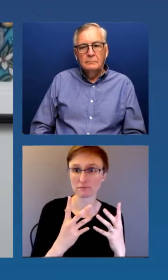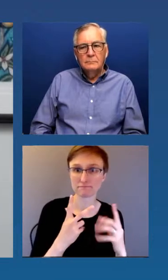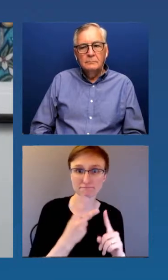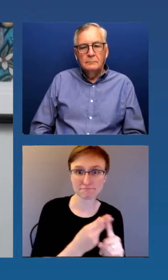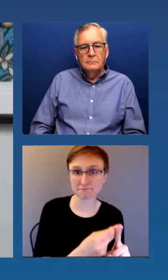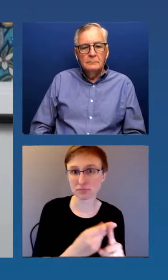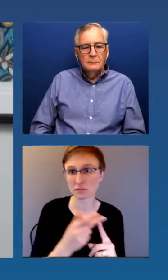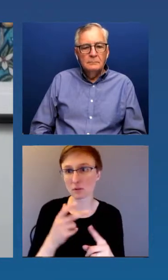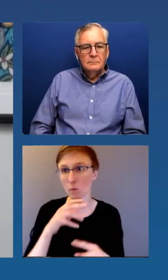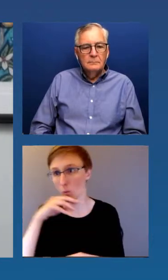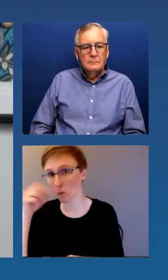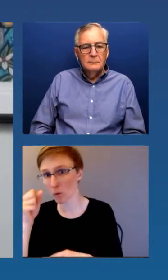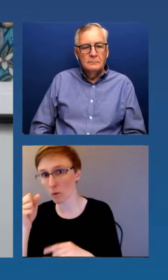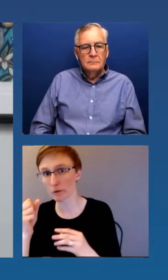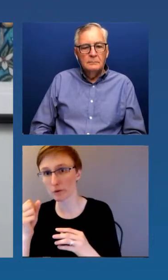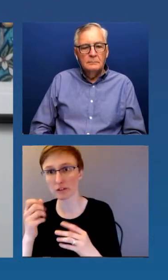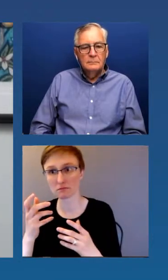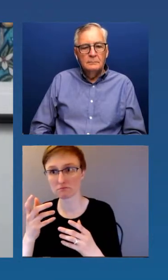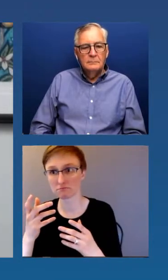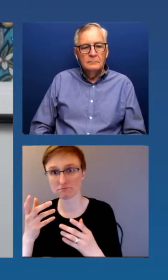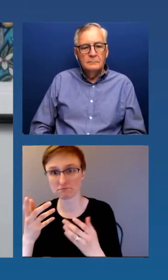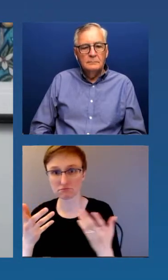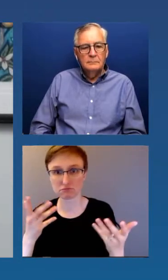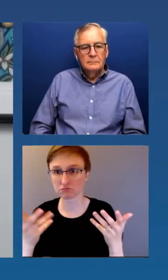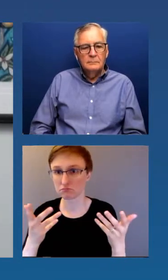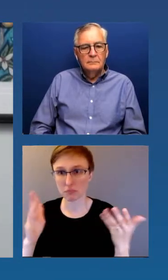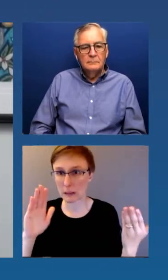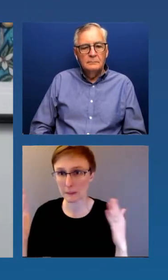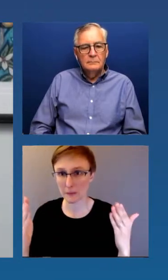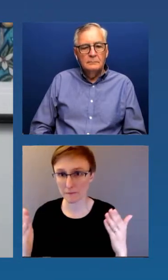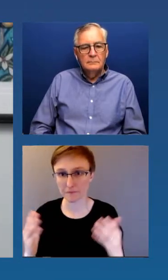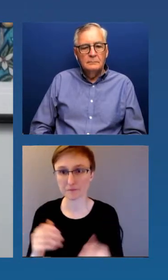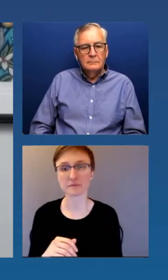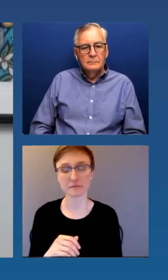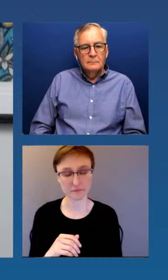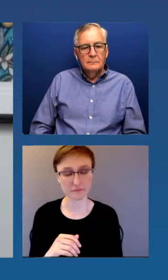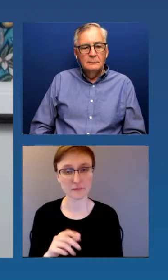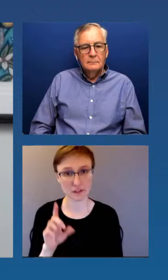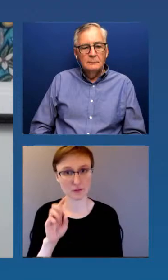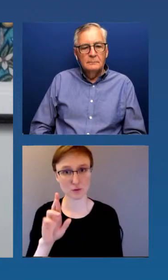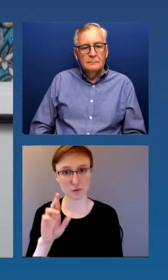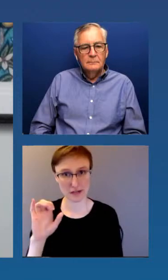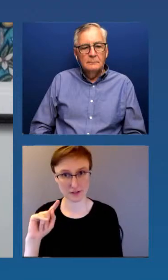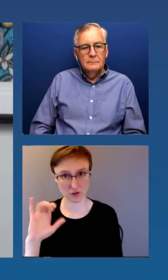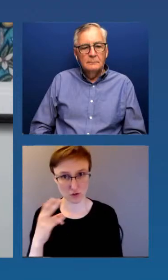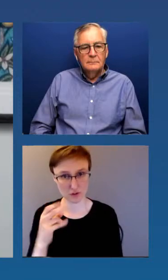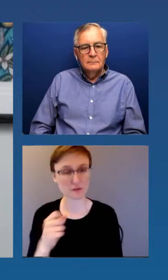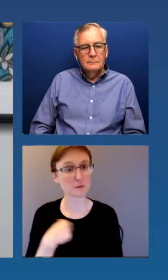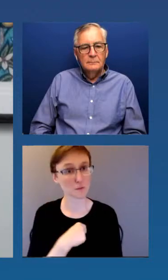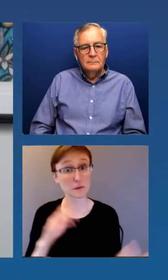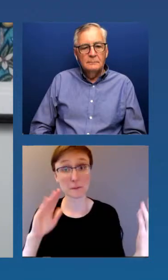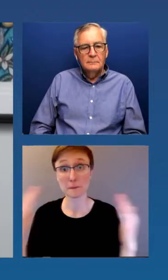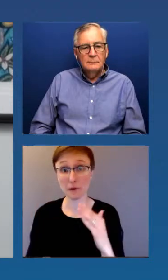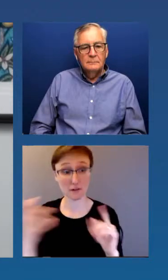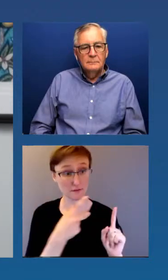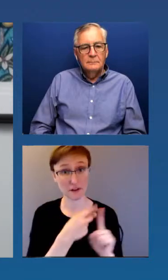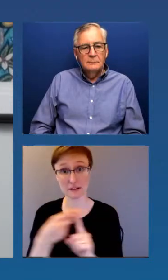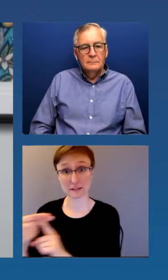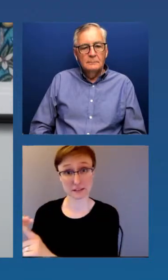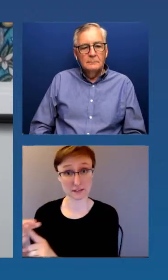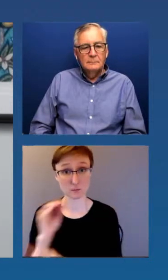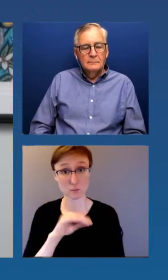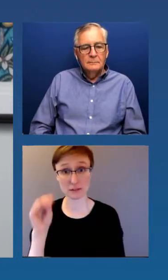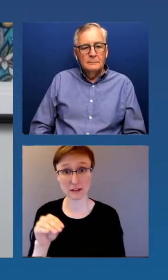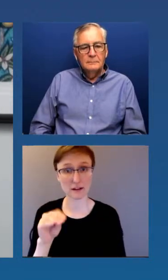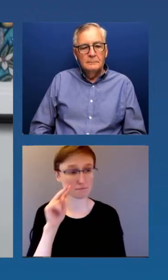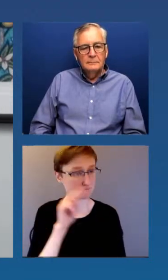It does. We examine the rates of vaccination across age groups. What we see,